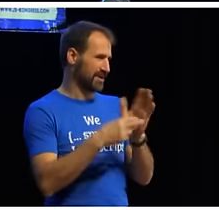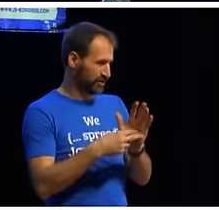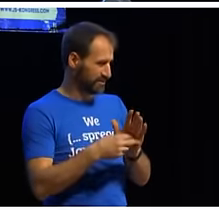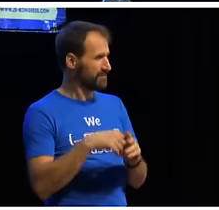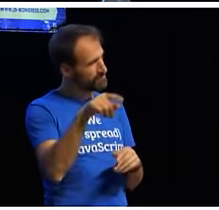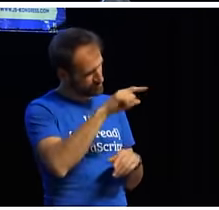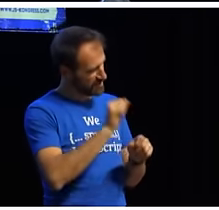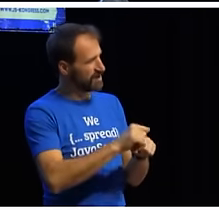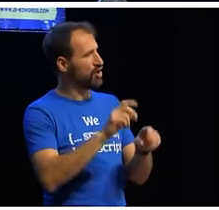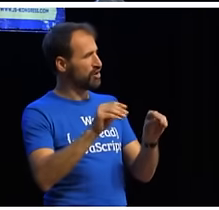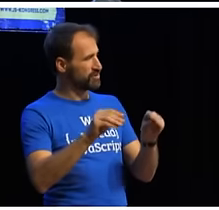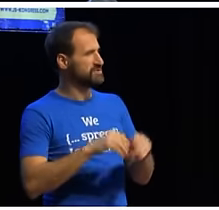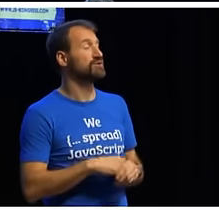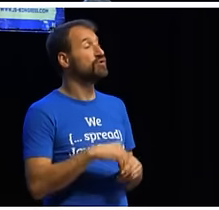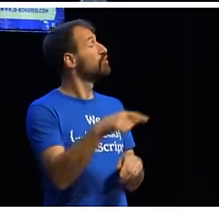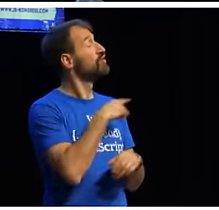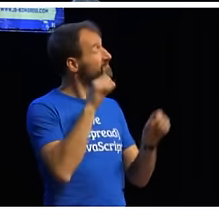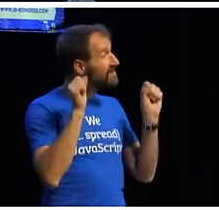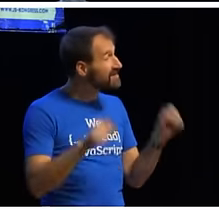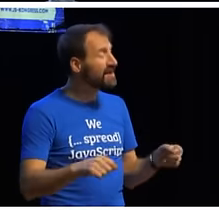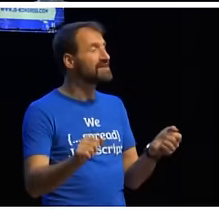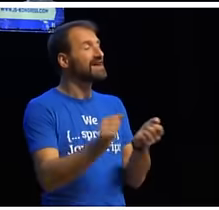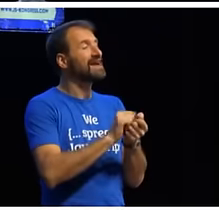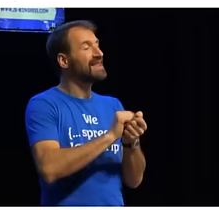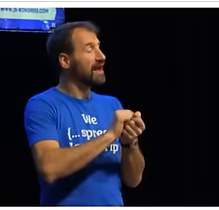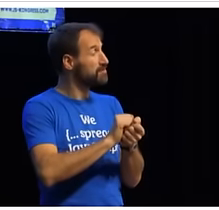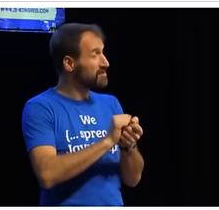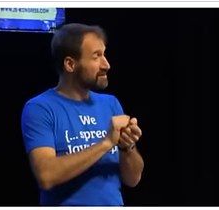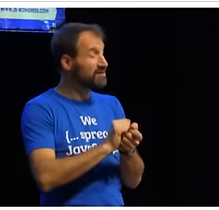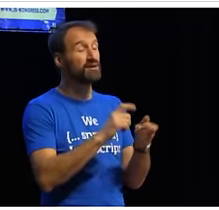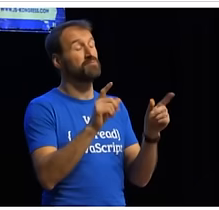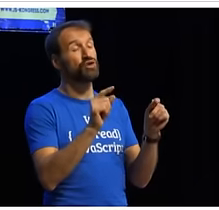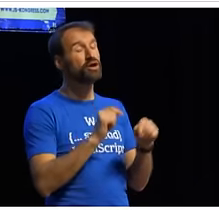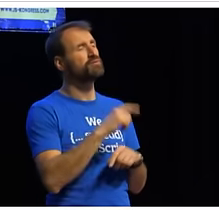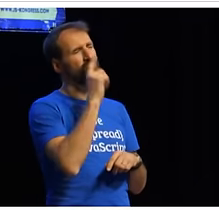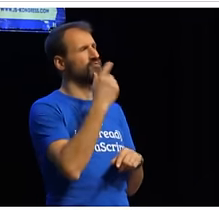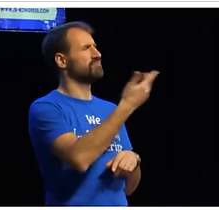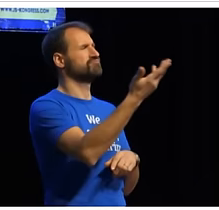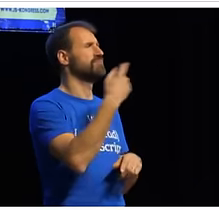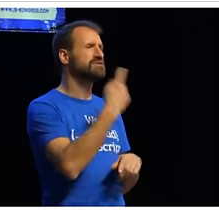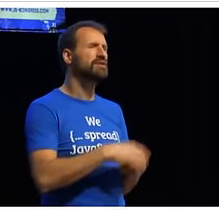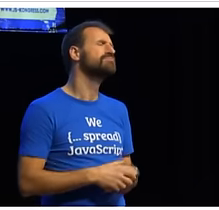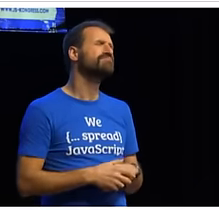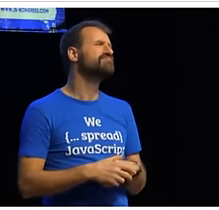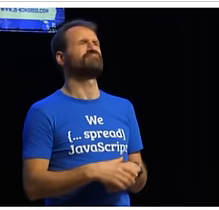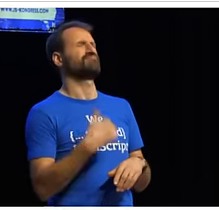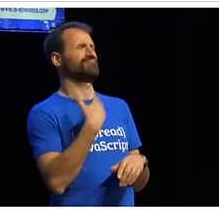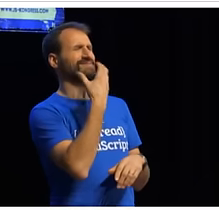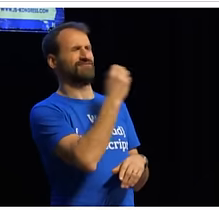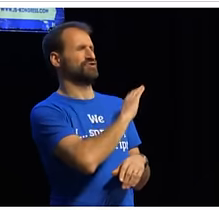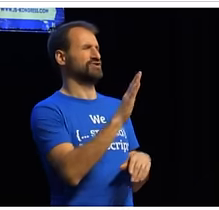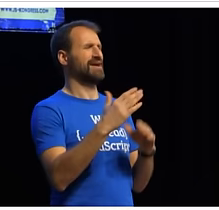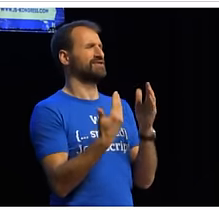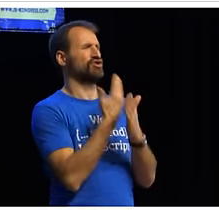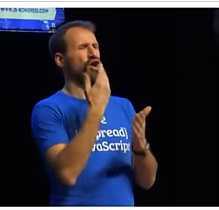And we can do some cleanup. So when somebody says, I don't want the new values, I'm